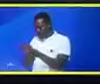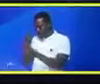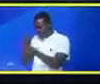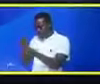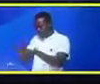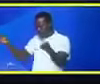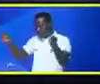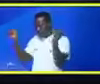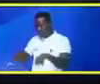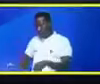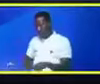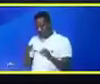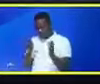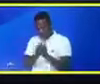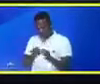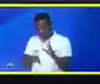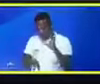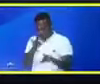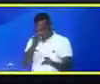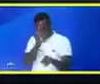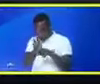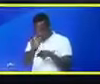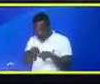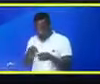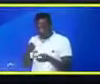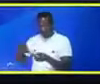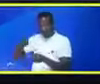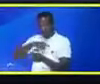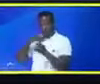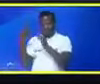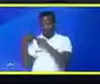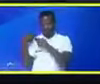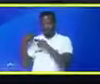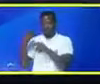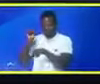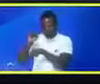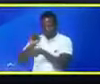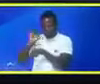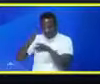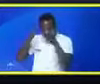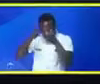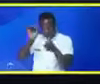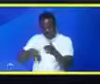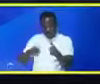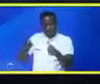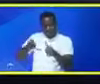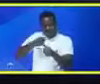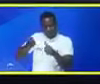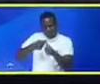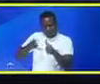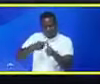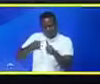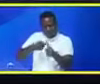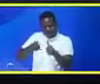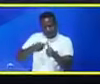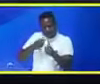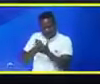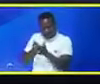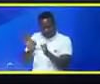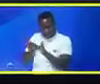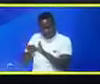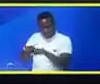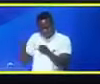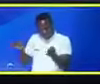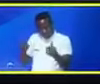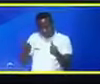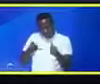opened. And this is our assignment tonight. Number one, are you ready now?